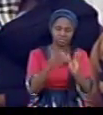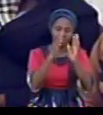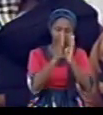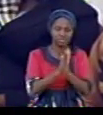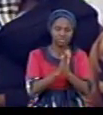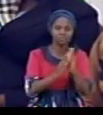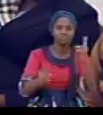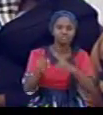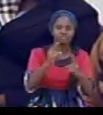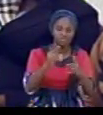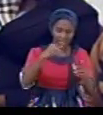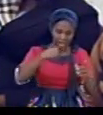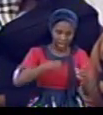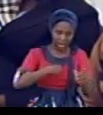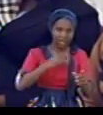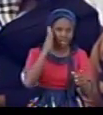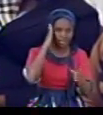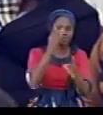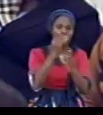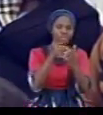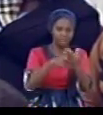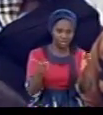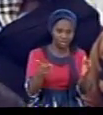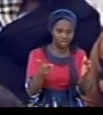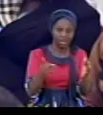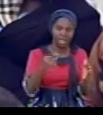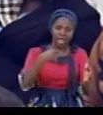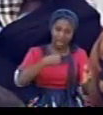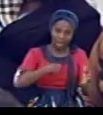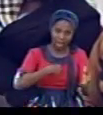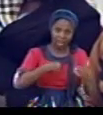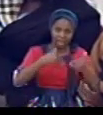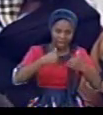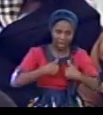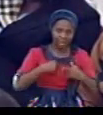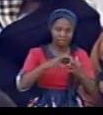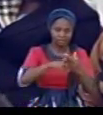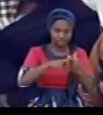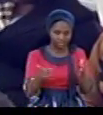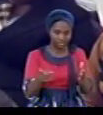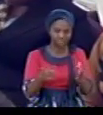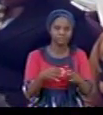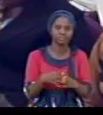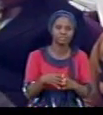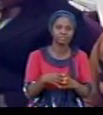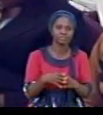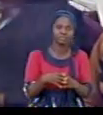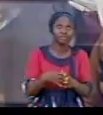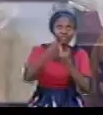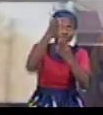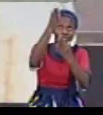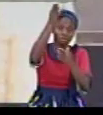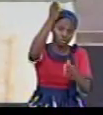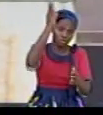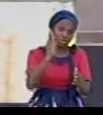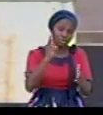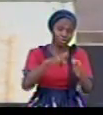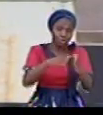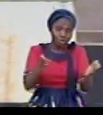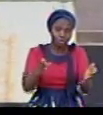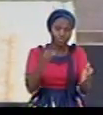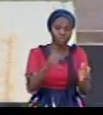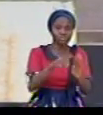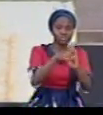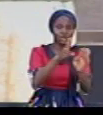will escape. I have escaped. God opens the door and he makes